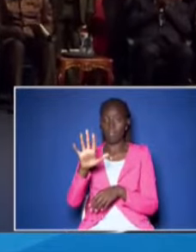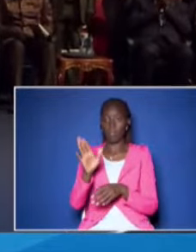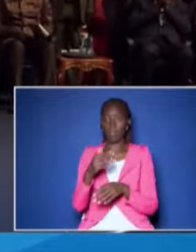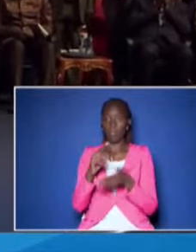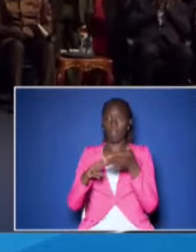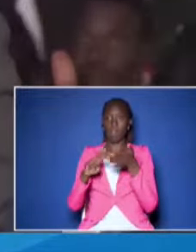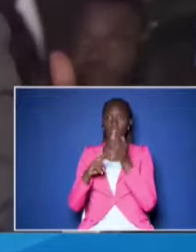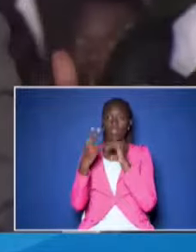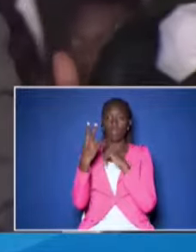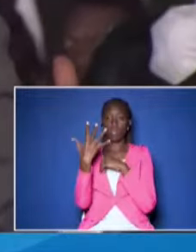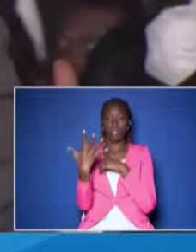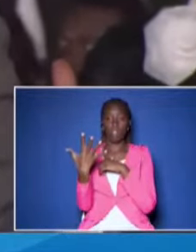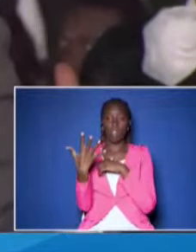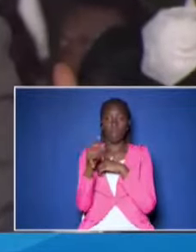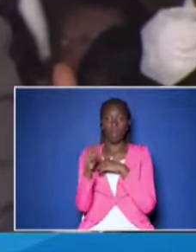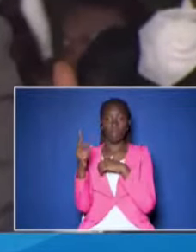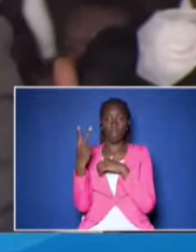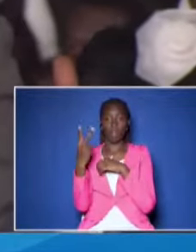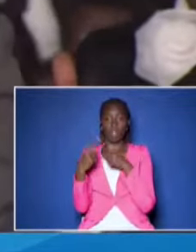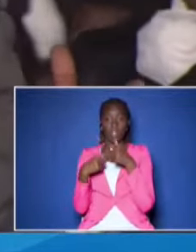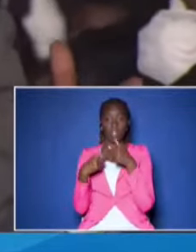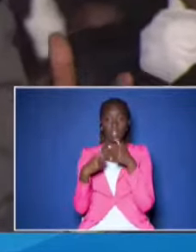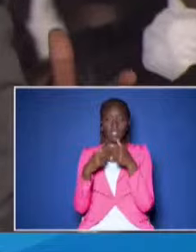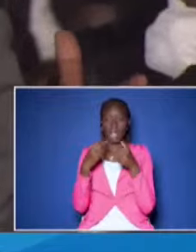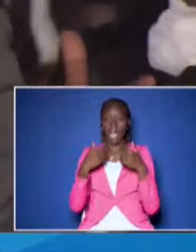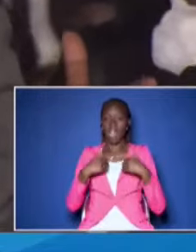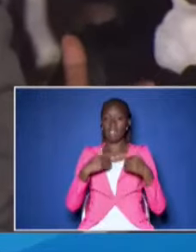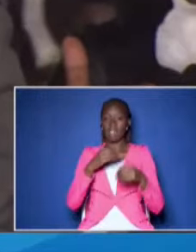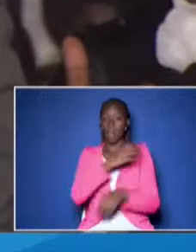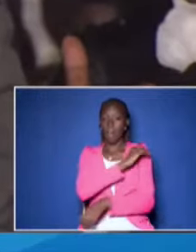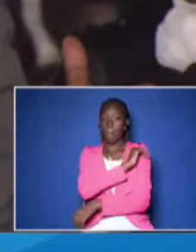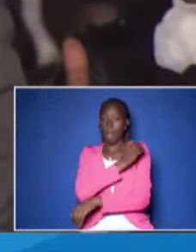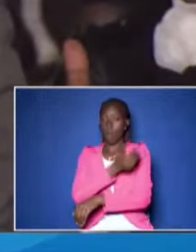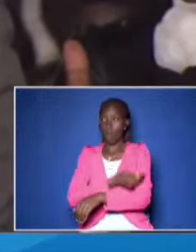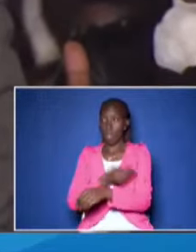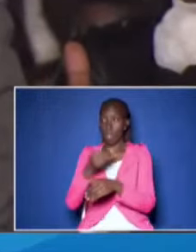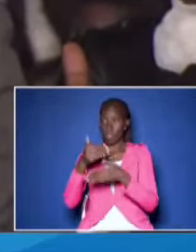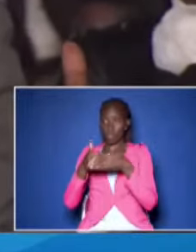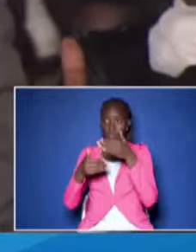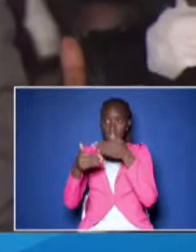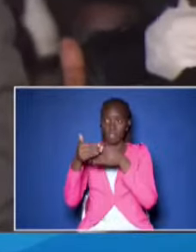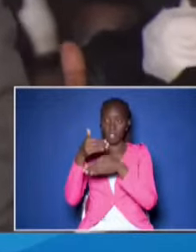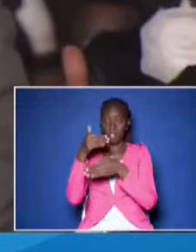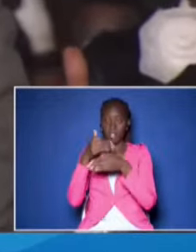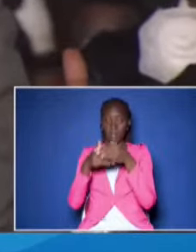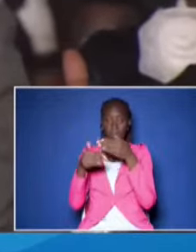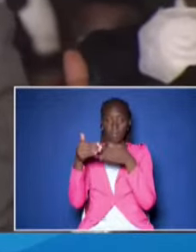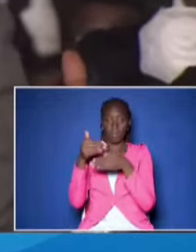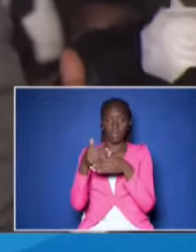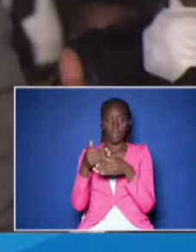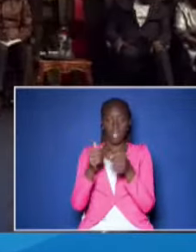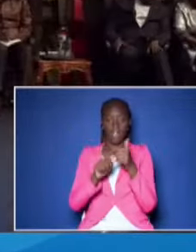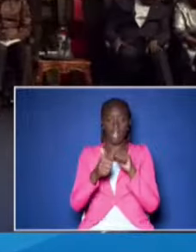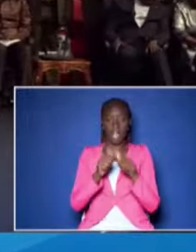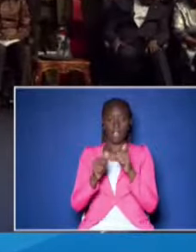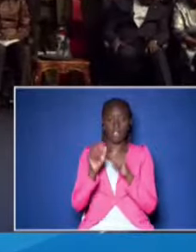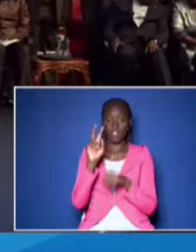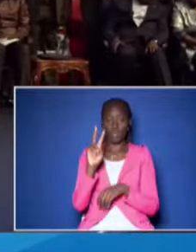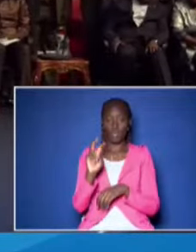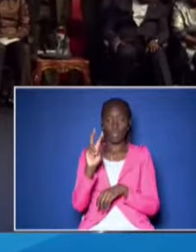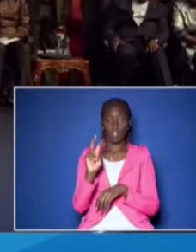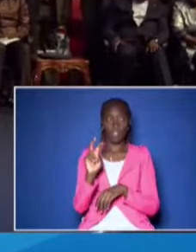and 26 it has power to build you in Acts 20